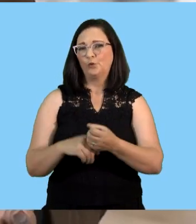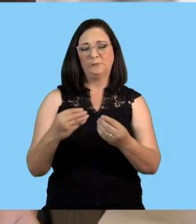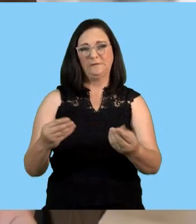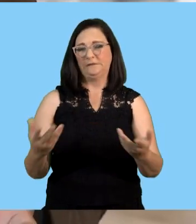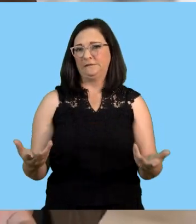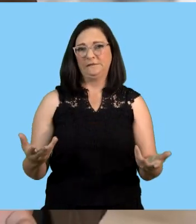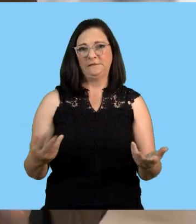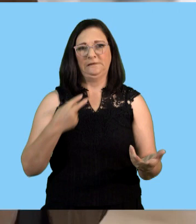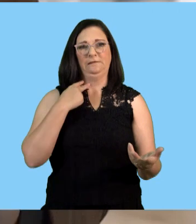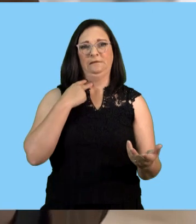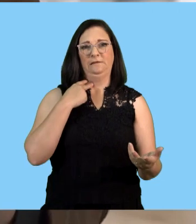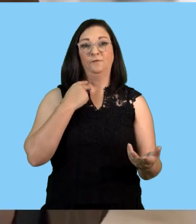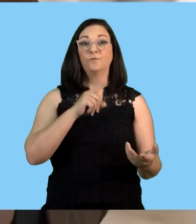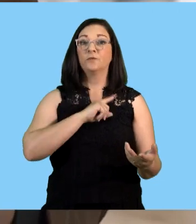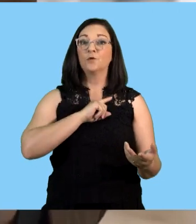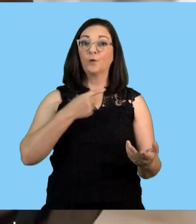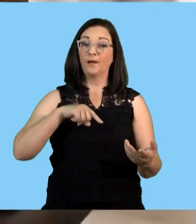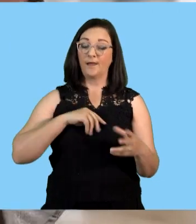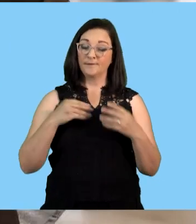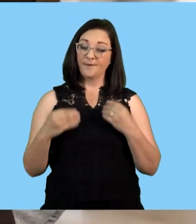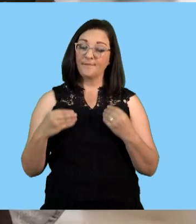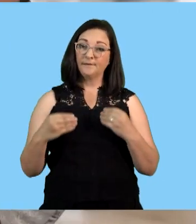to support our business. So as a business,